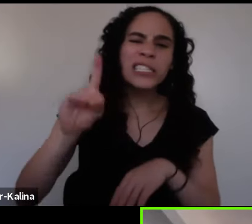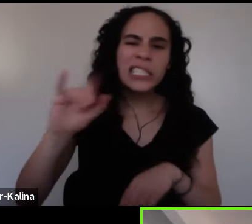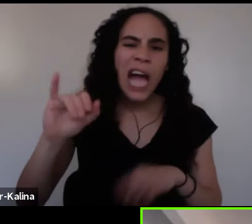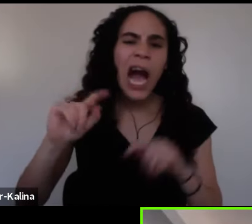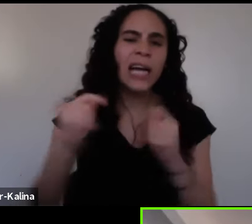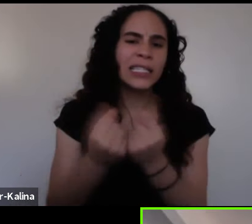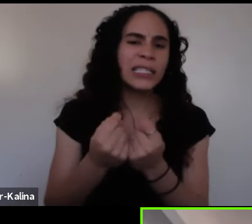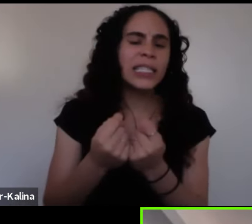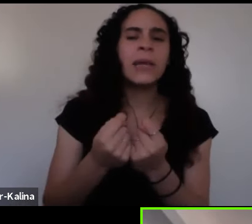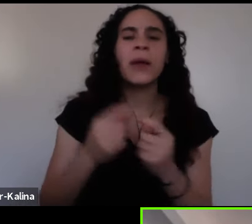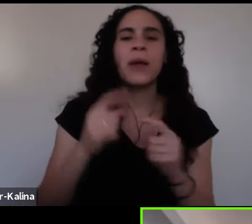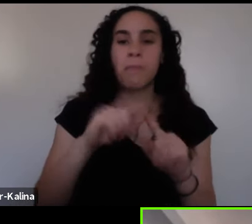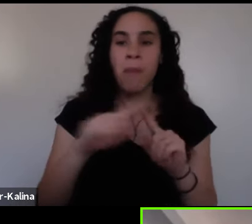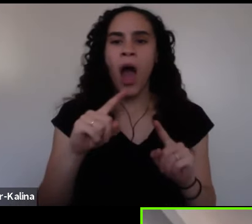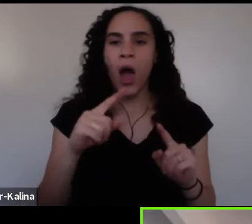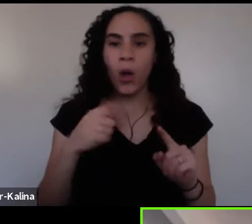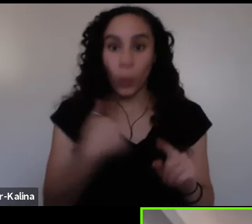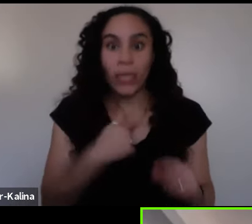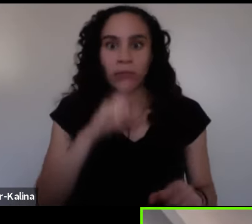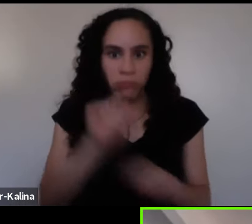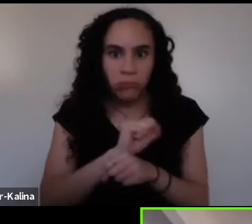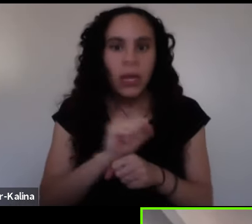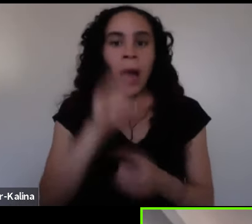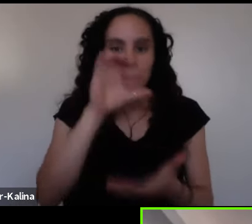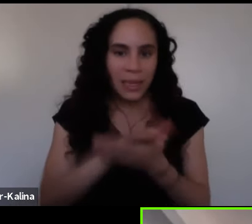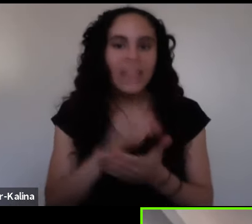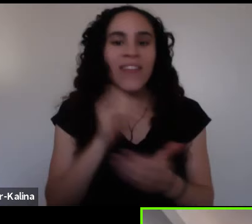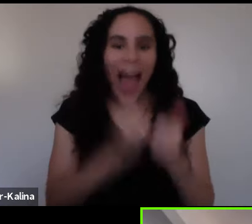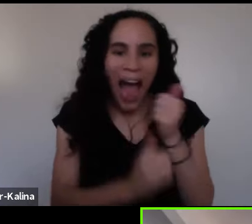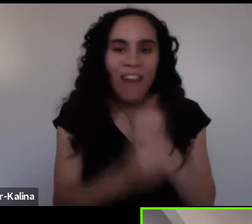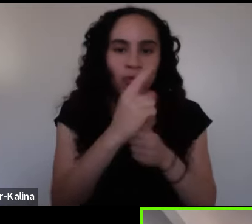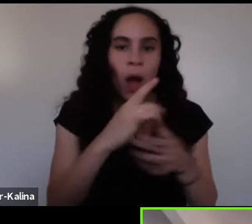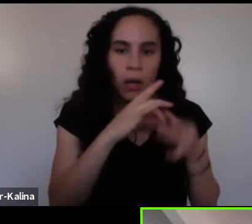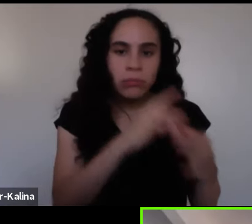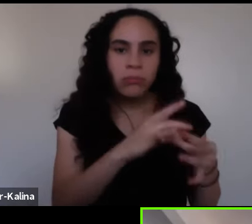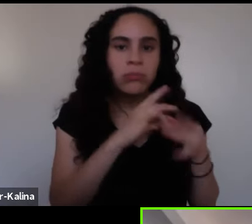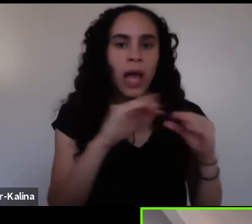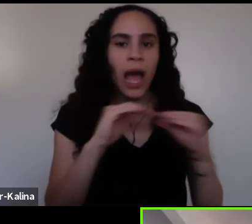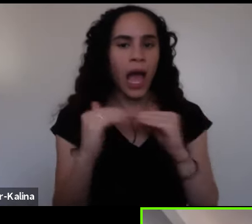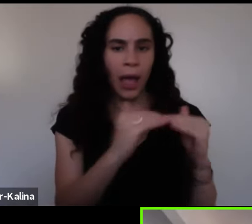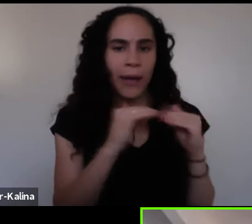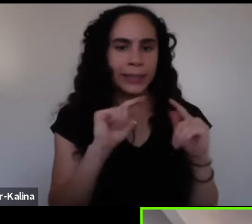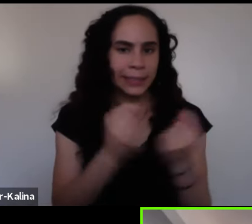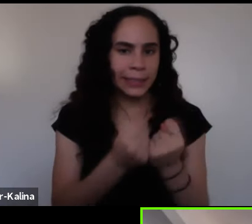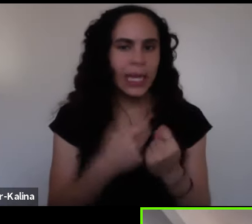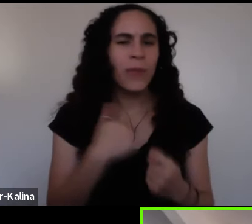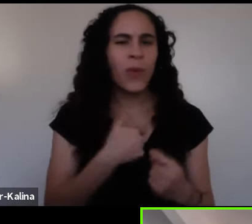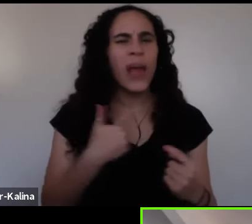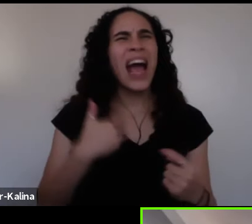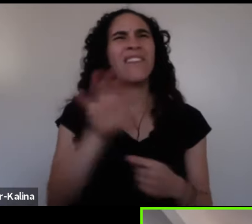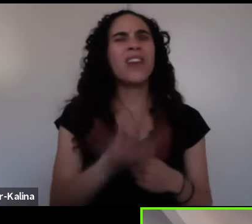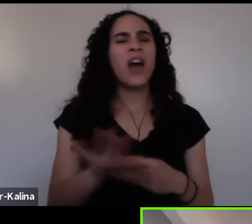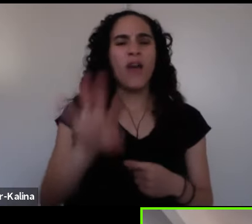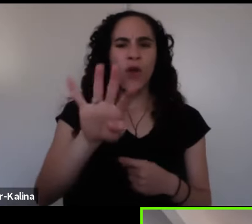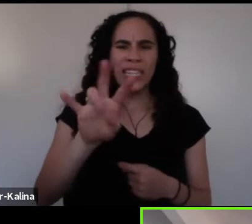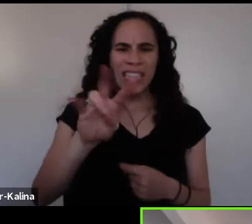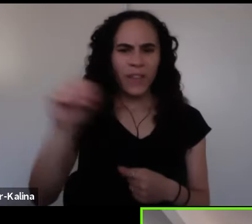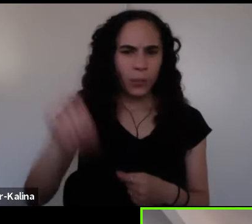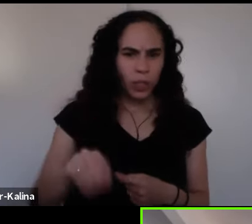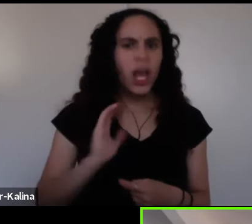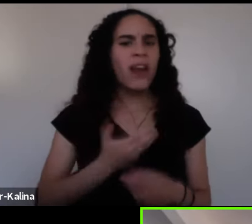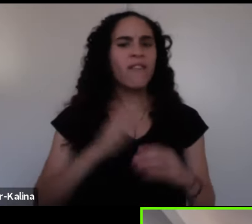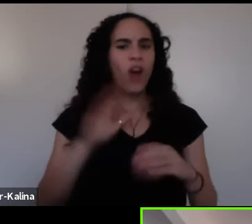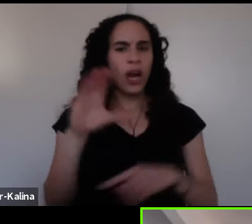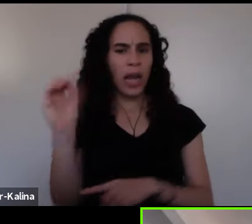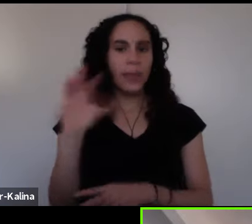the equity and belonging team. And we have 47% of our company is involved